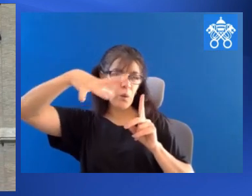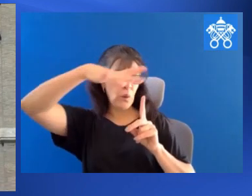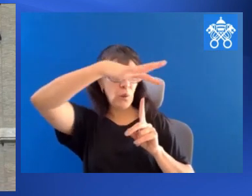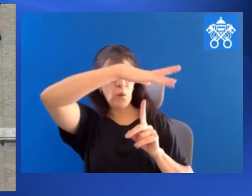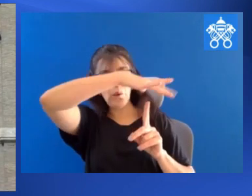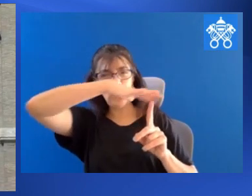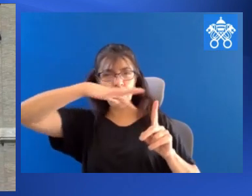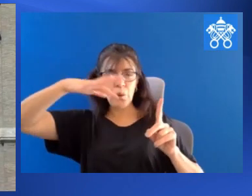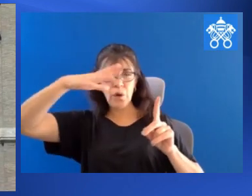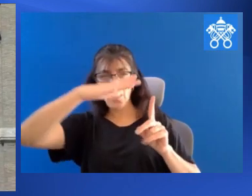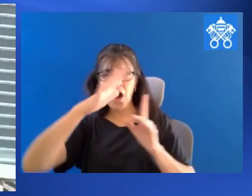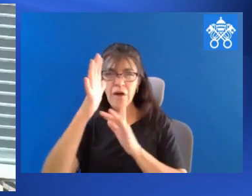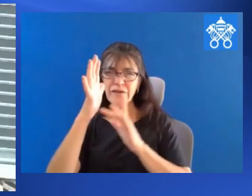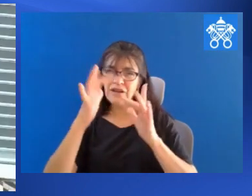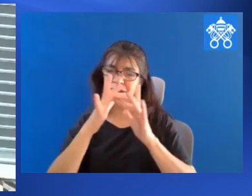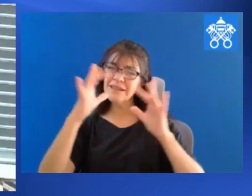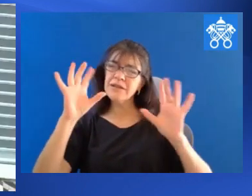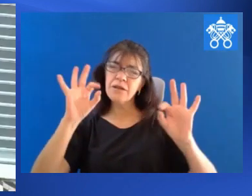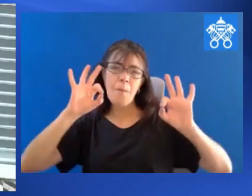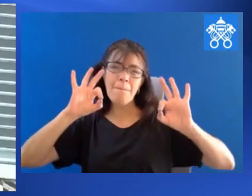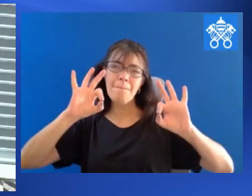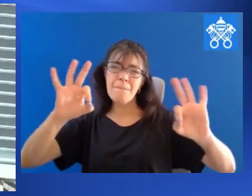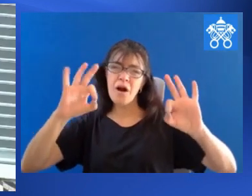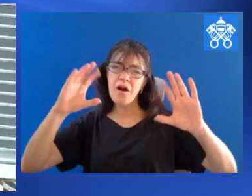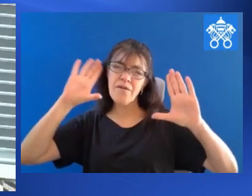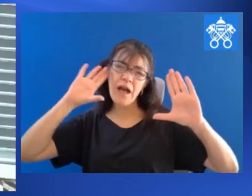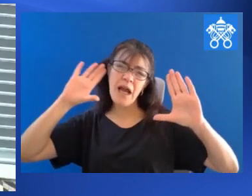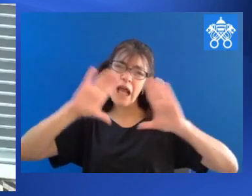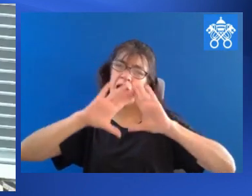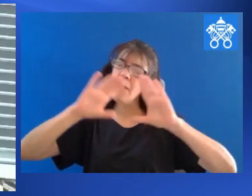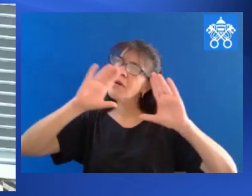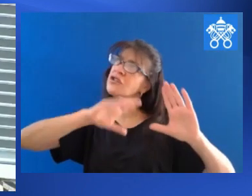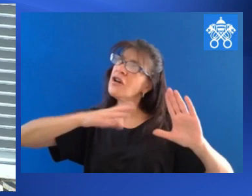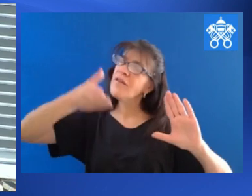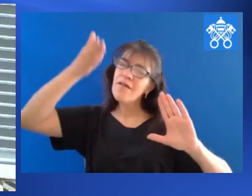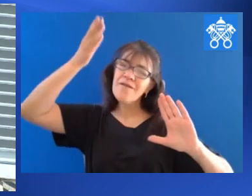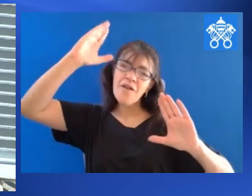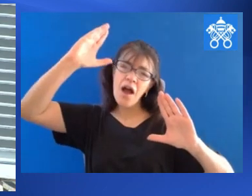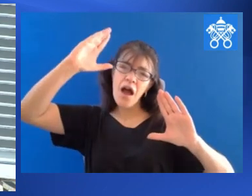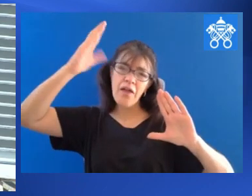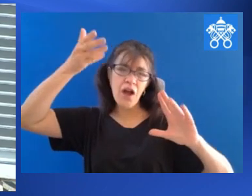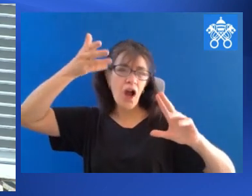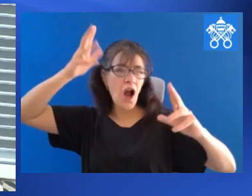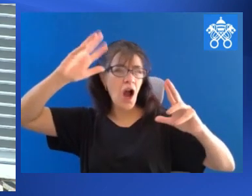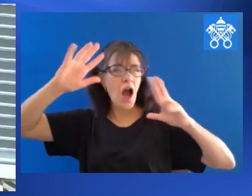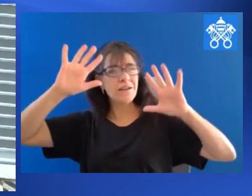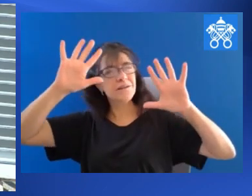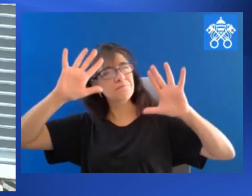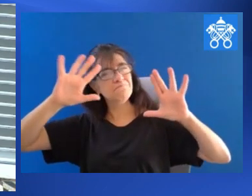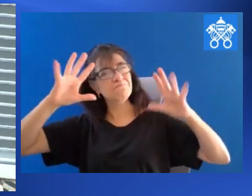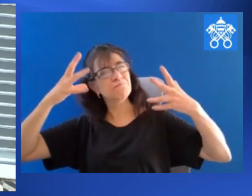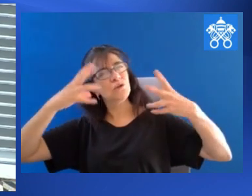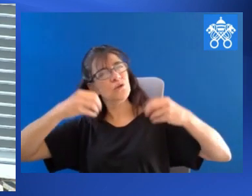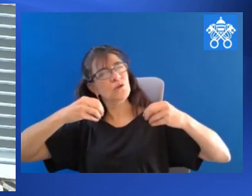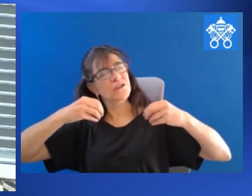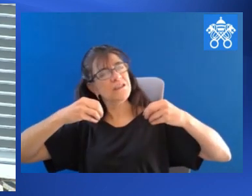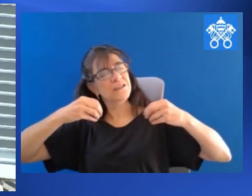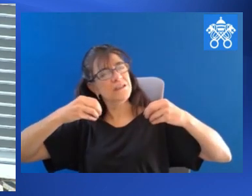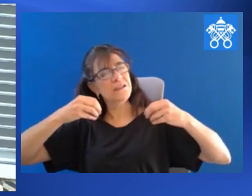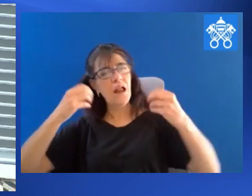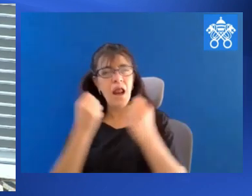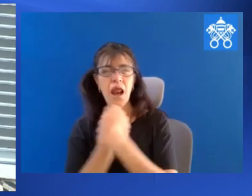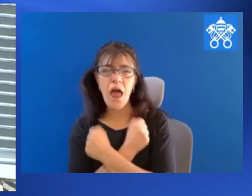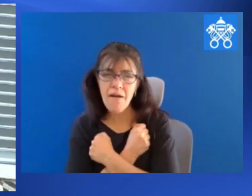of Jesus, the perfect image of the Father. They're seeing God's majesty, his beauty, but God is